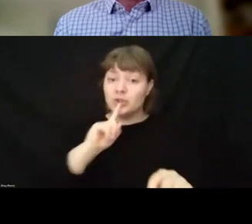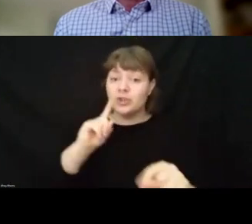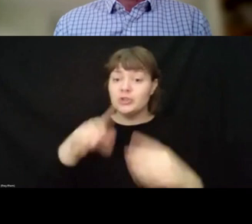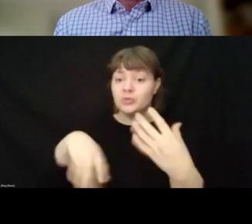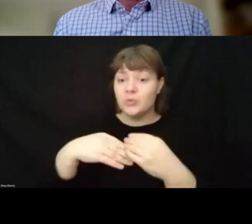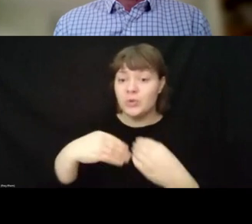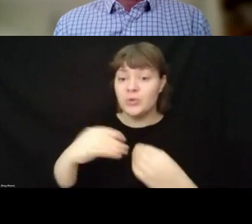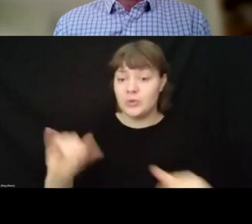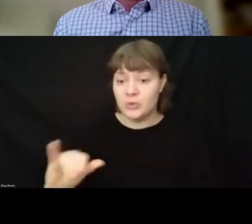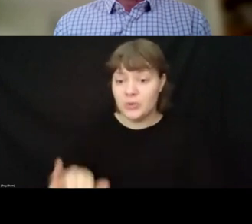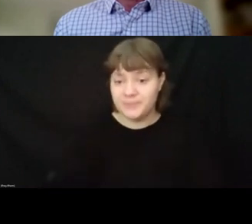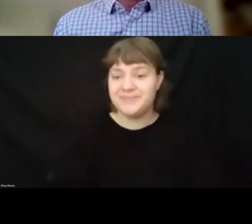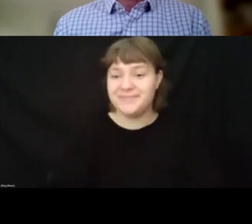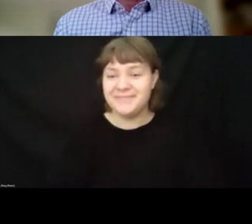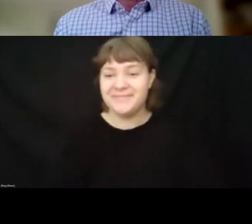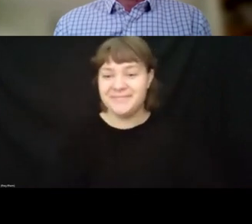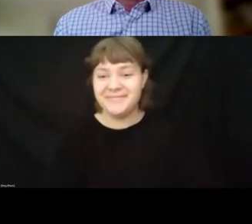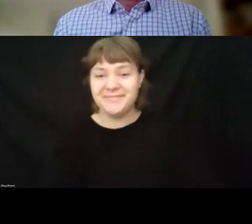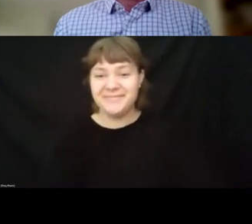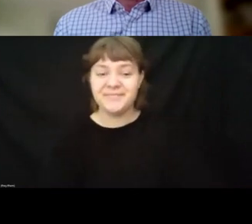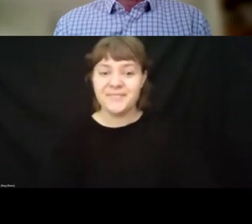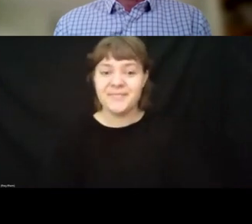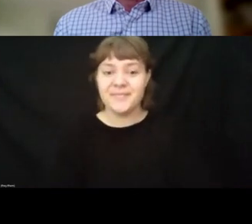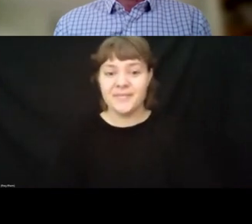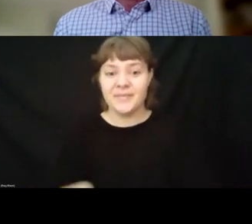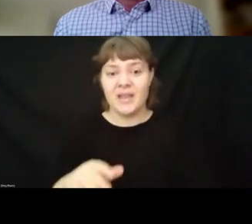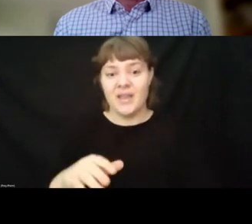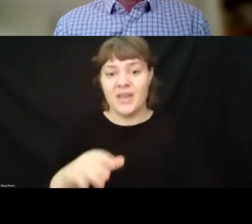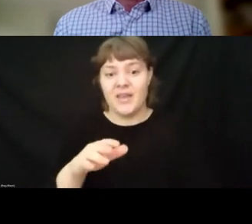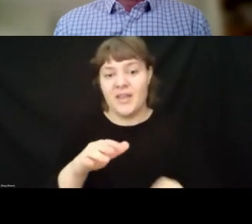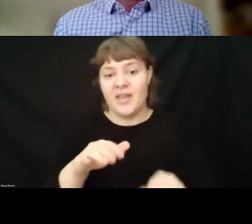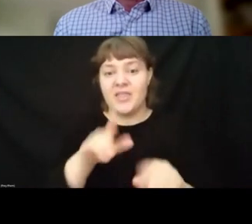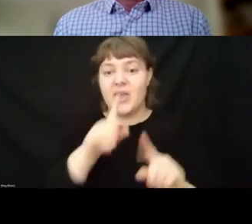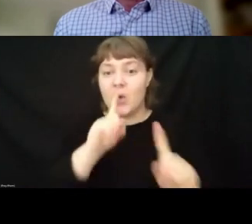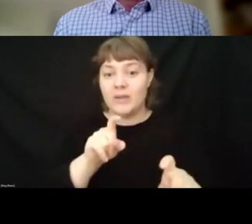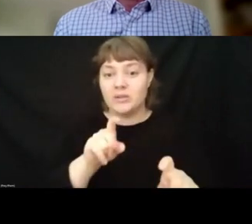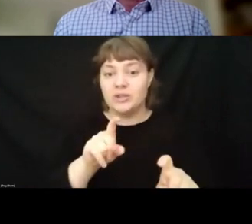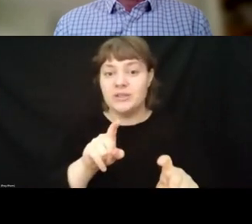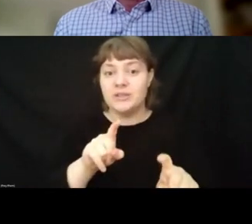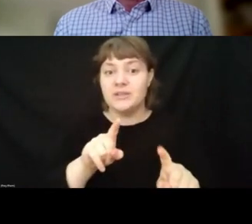that the questions that were answered via text are included